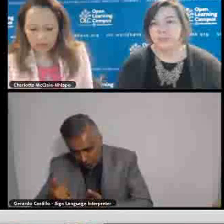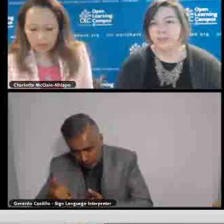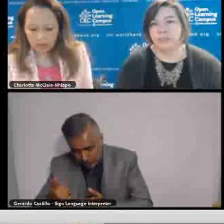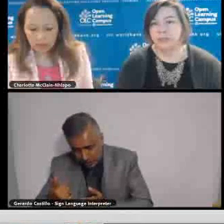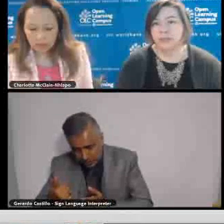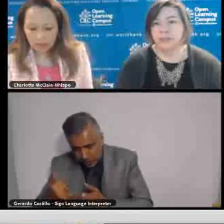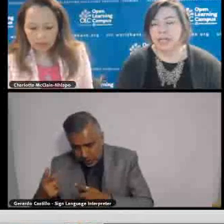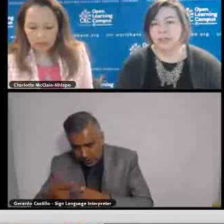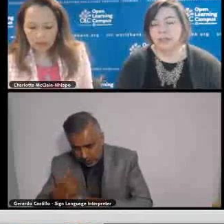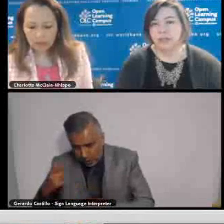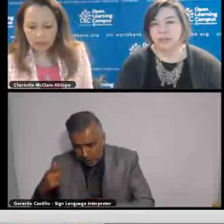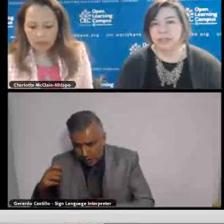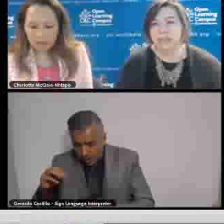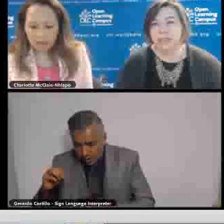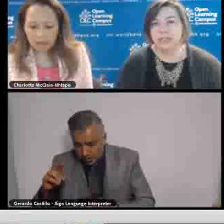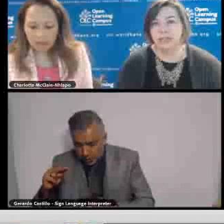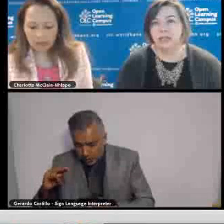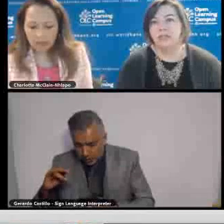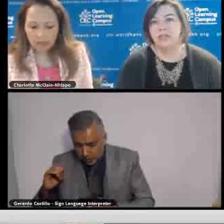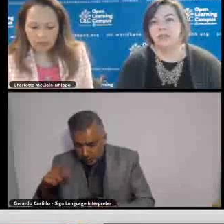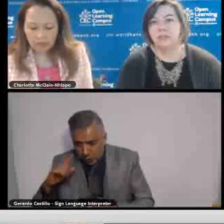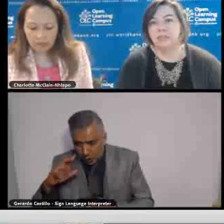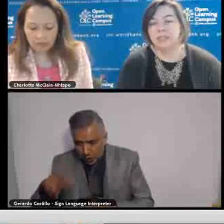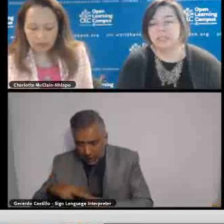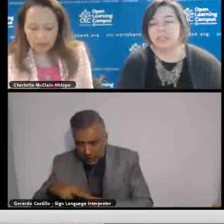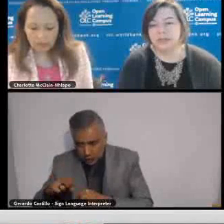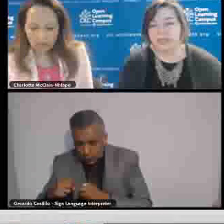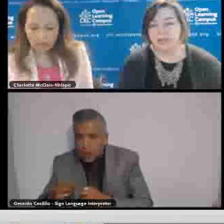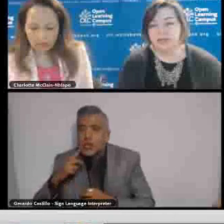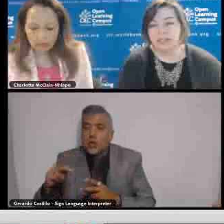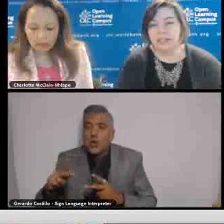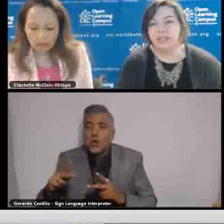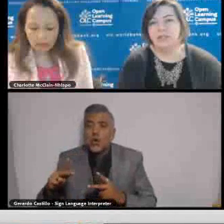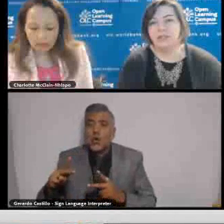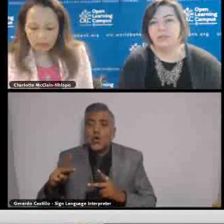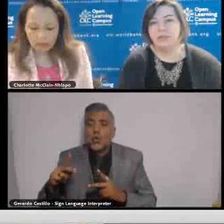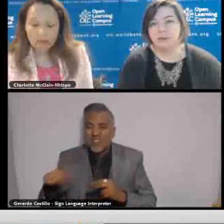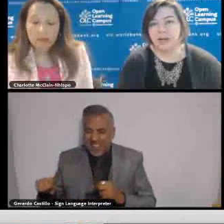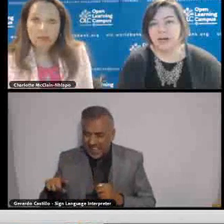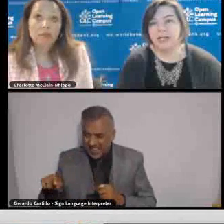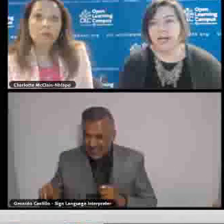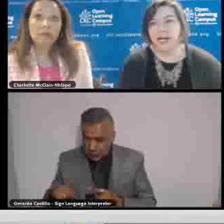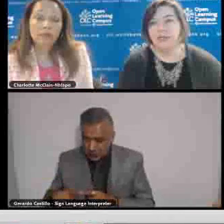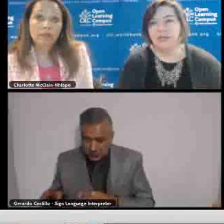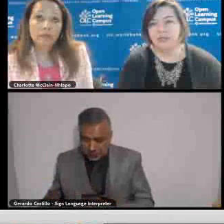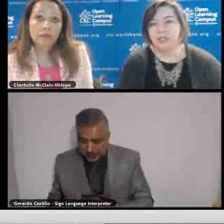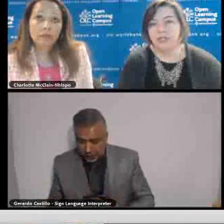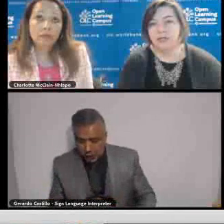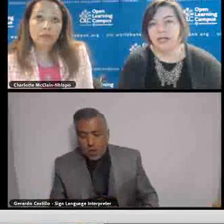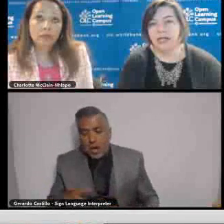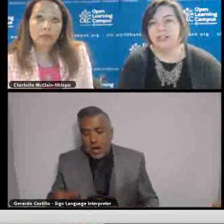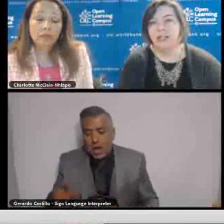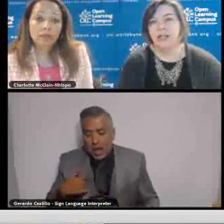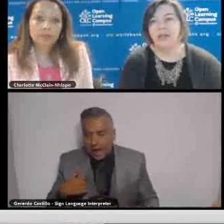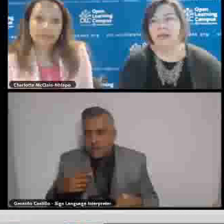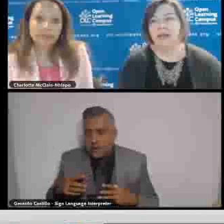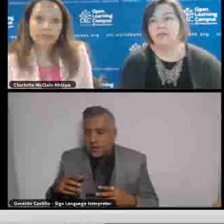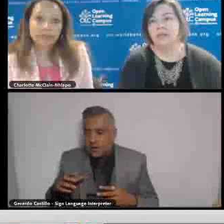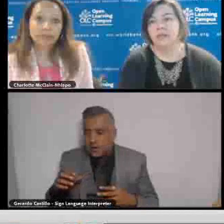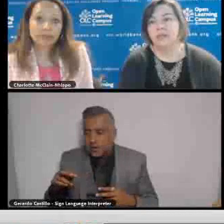municipal or national authorities. So communities themselves need to be prepared and have contingency plans